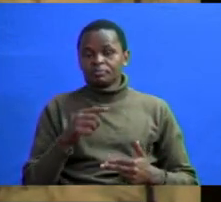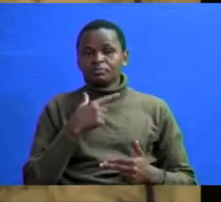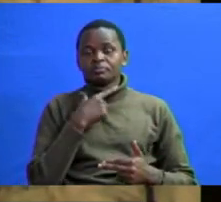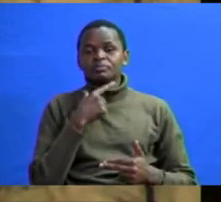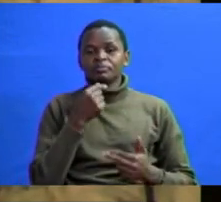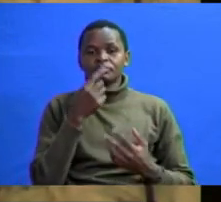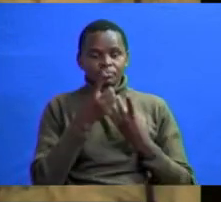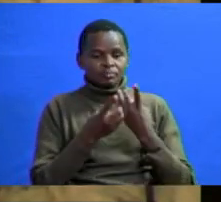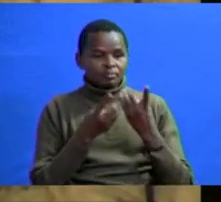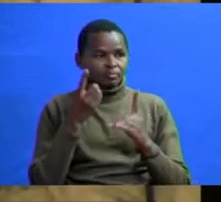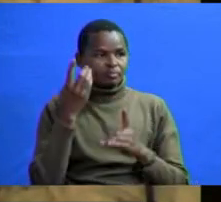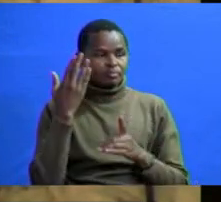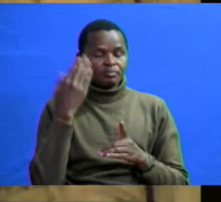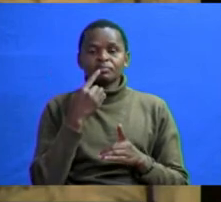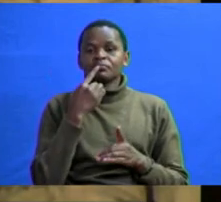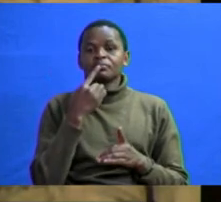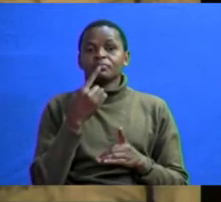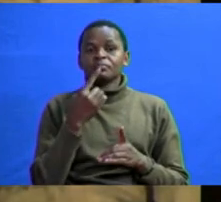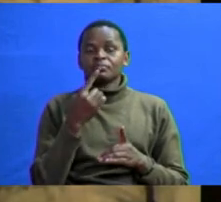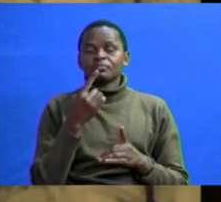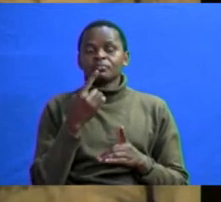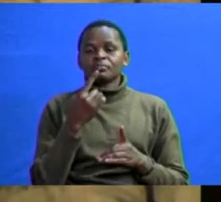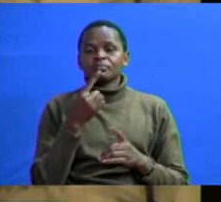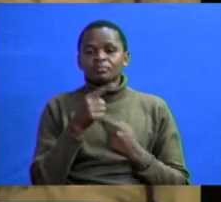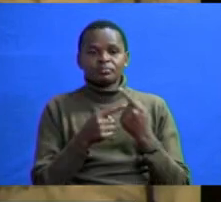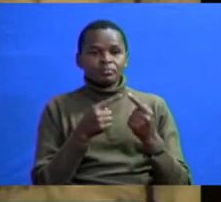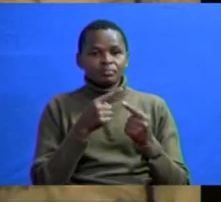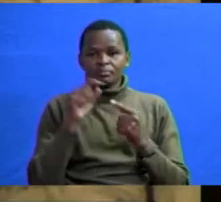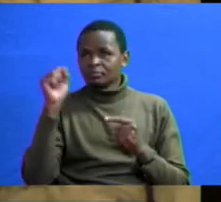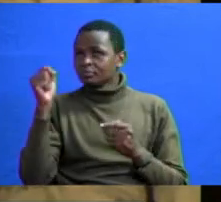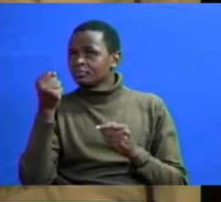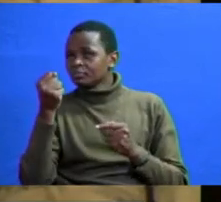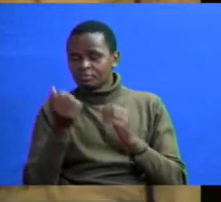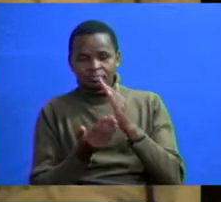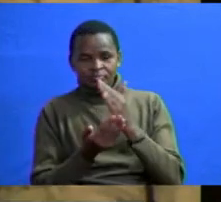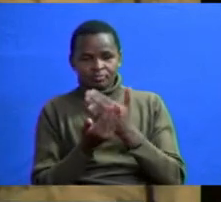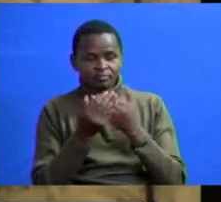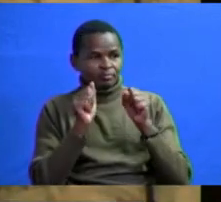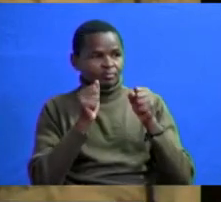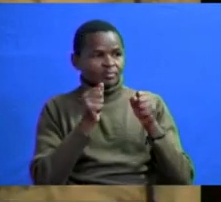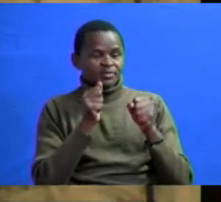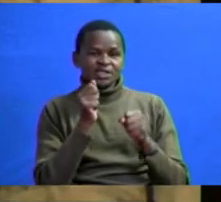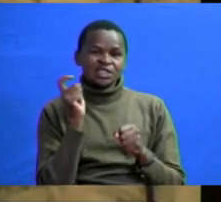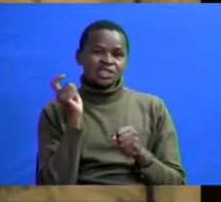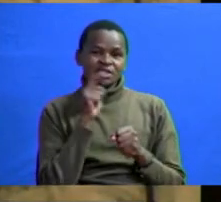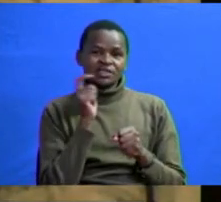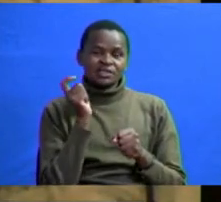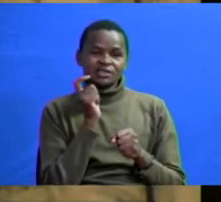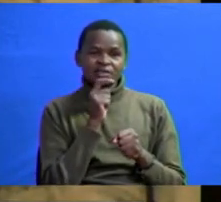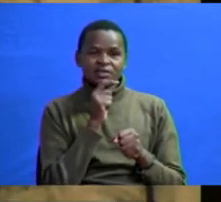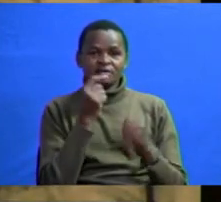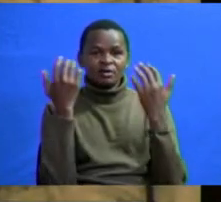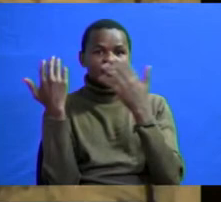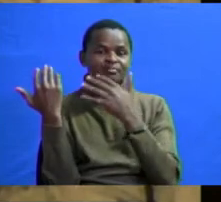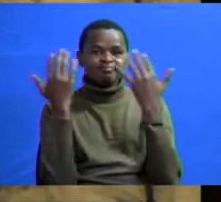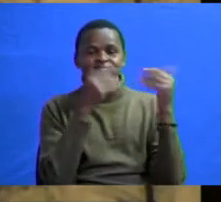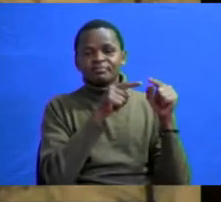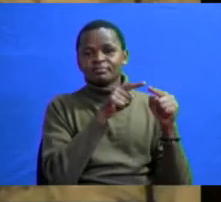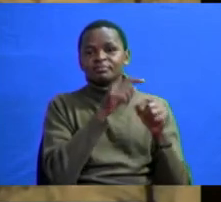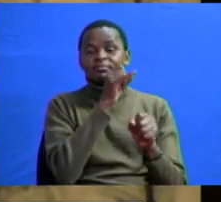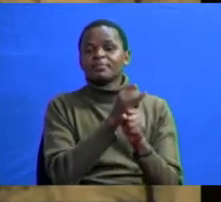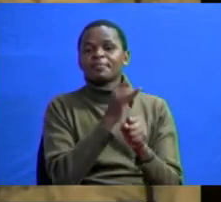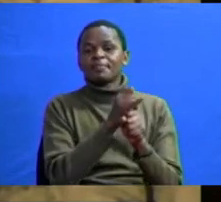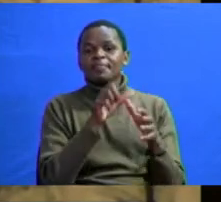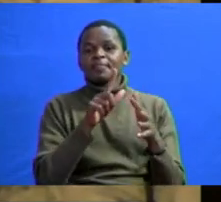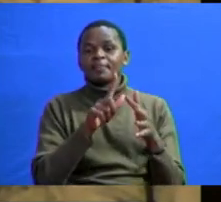were discussing earlier, I wanted to tell you that when you wake up in the morning and you're able to brush your teeth, mm-hmm. shower, go to job,